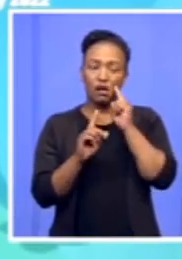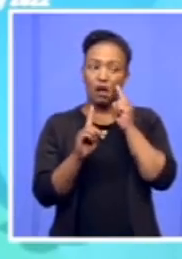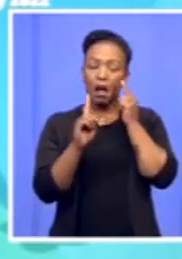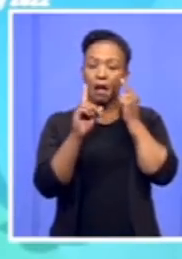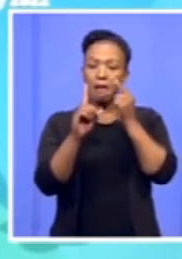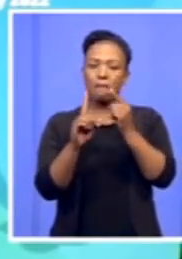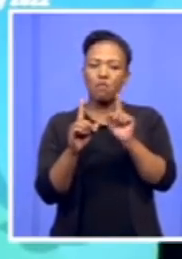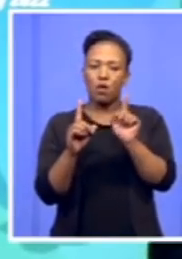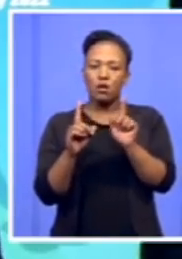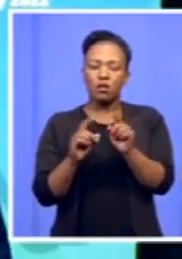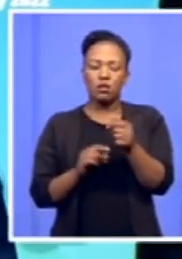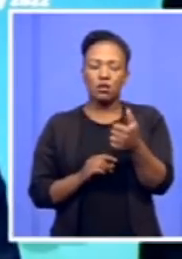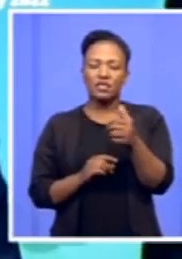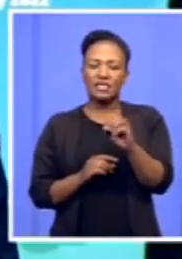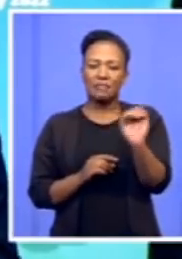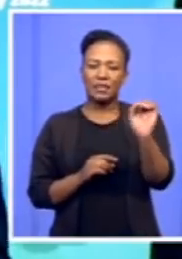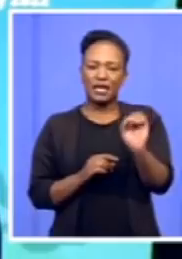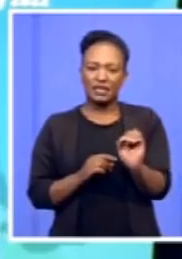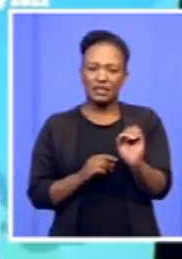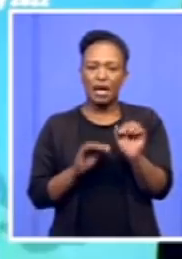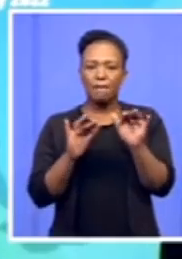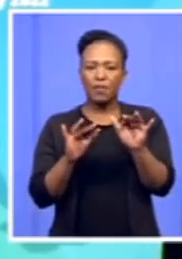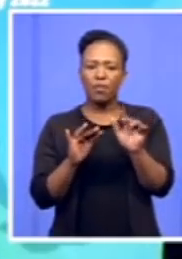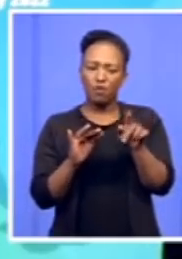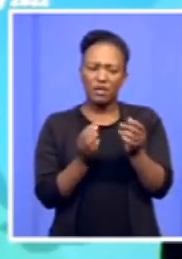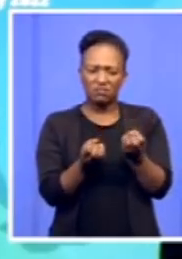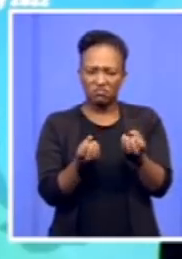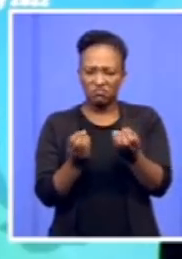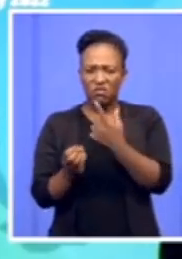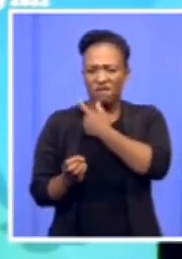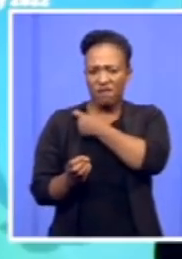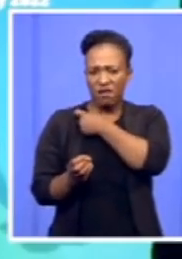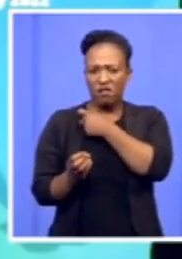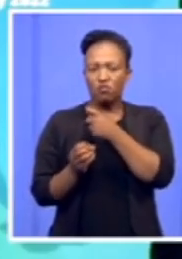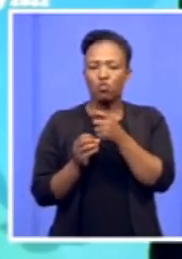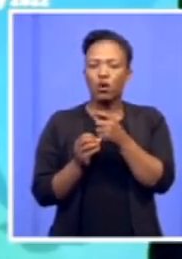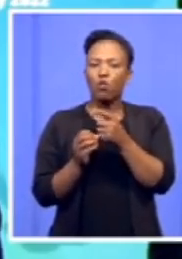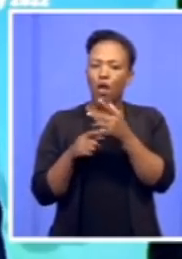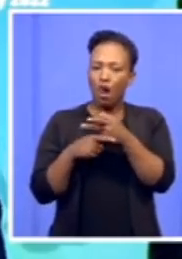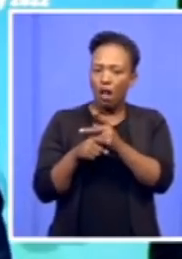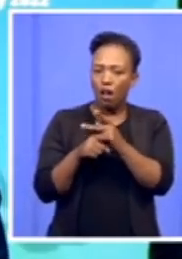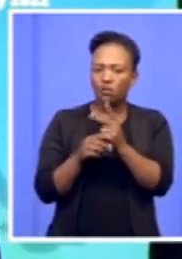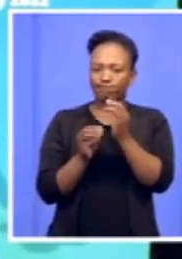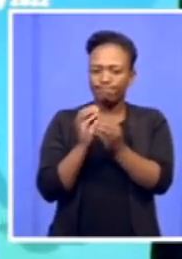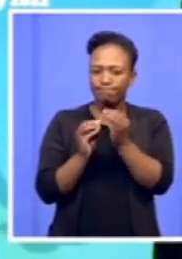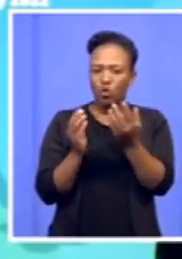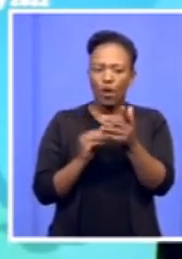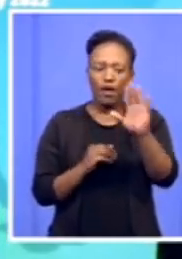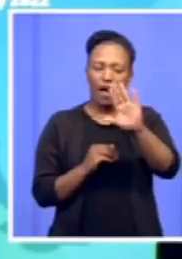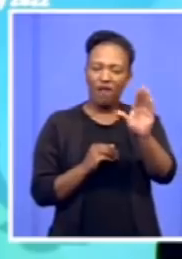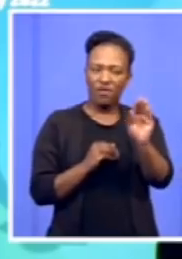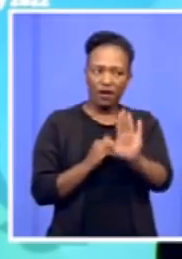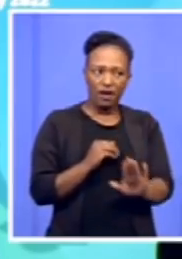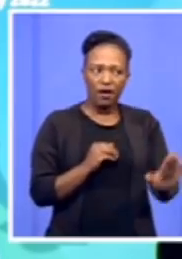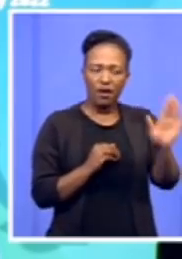vaccines given in Africa, that they be produced in Africa as well. And obviously we need to be able to